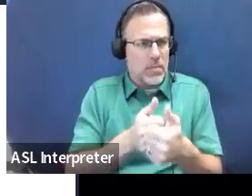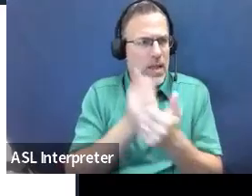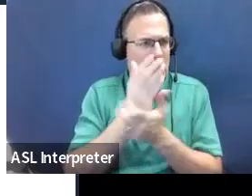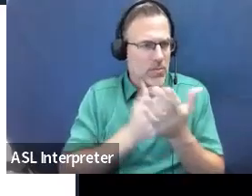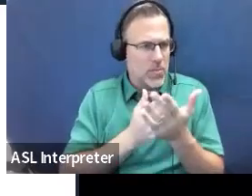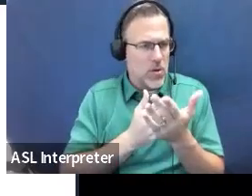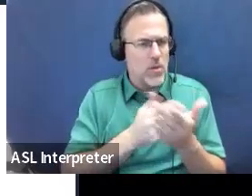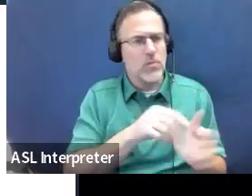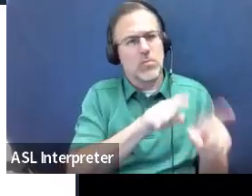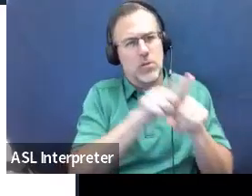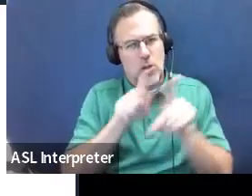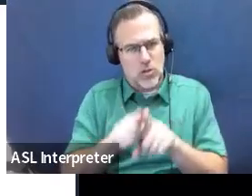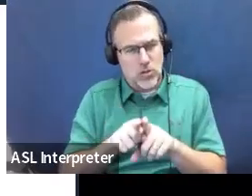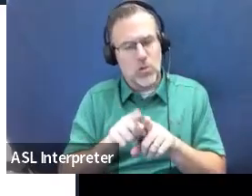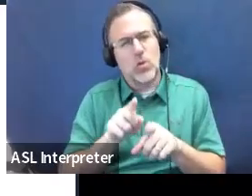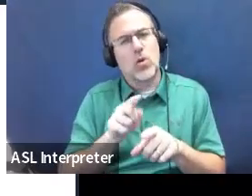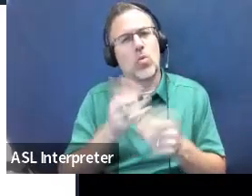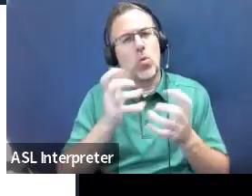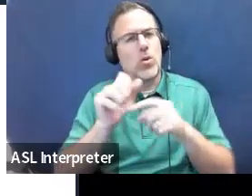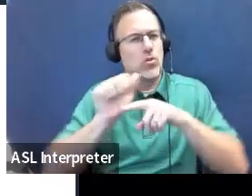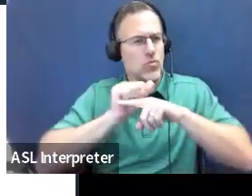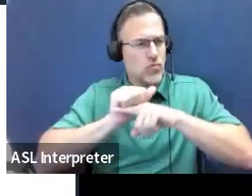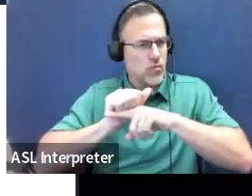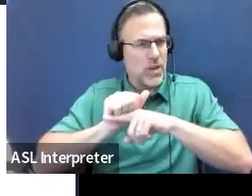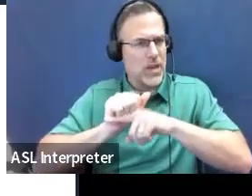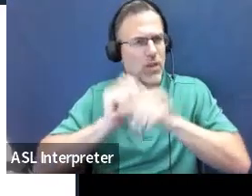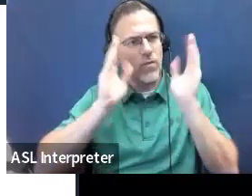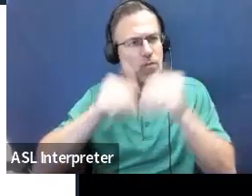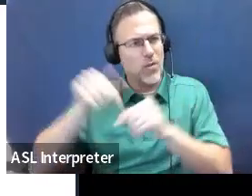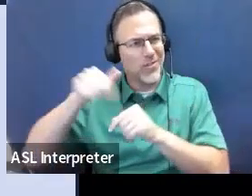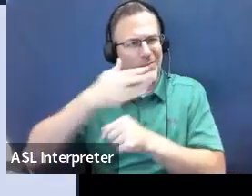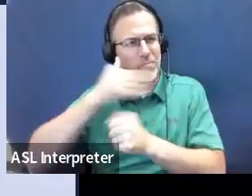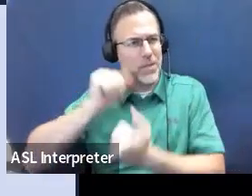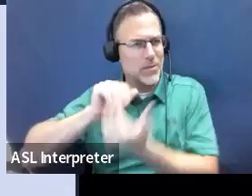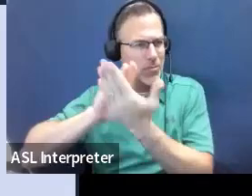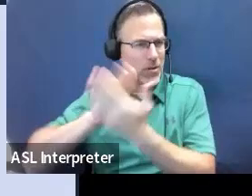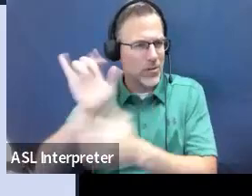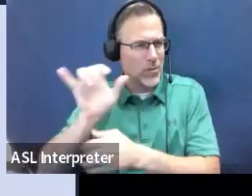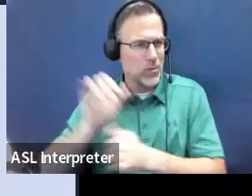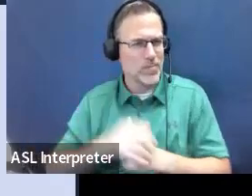are also training to that best practice.